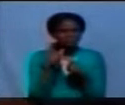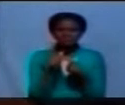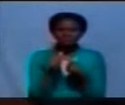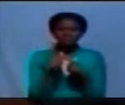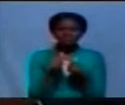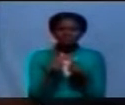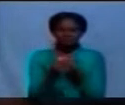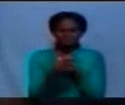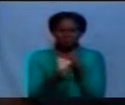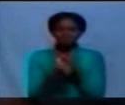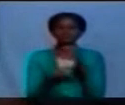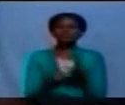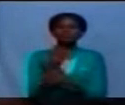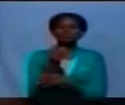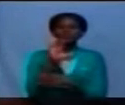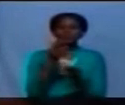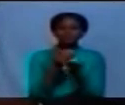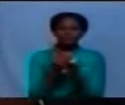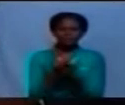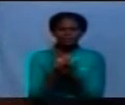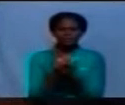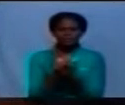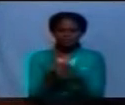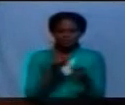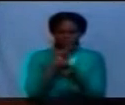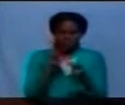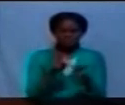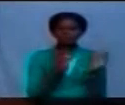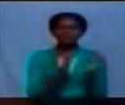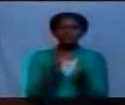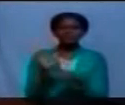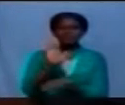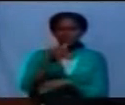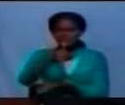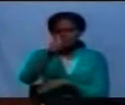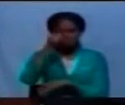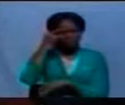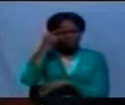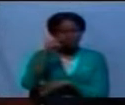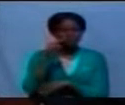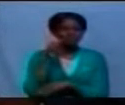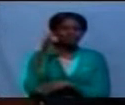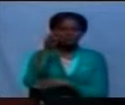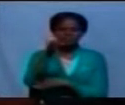is equivalent to growing your wealth. It is equivalent to preparing yourself for the